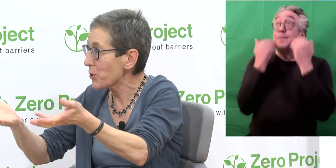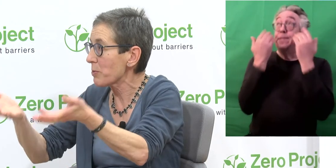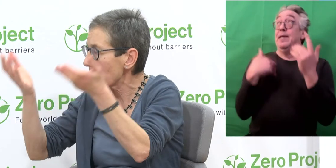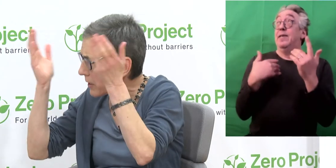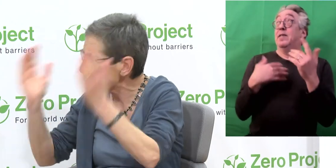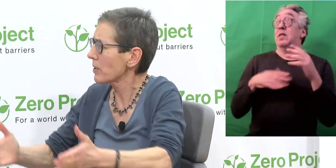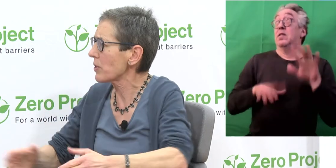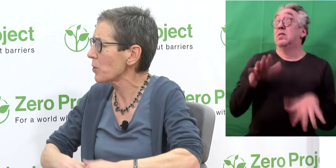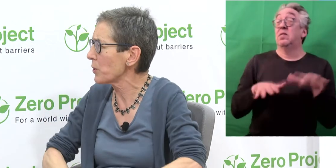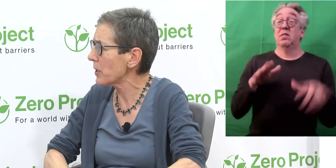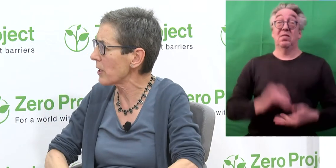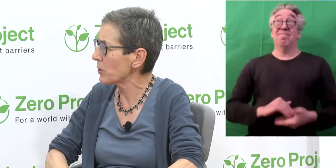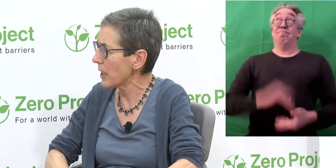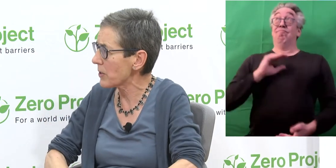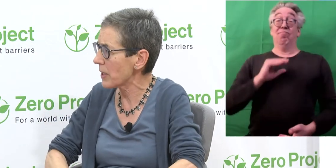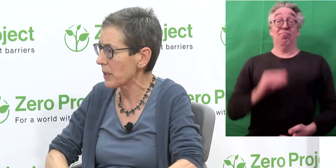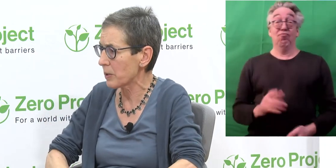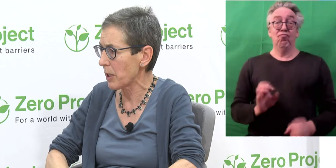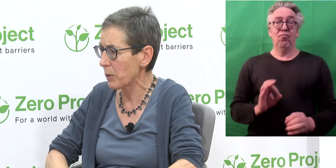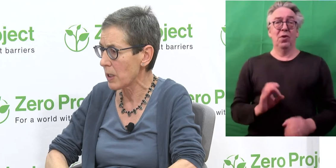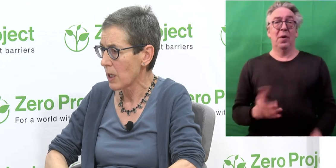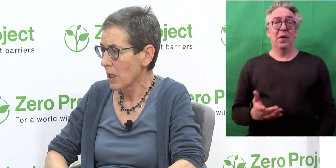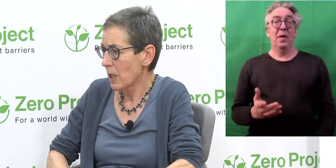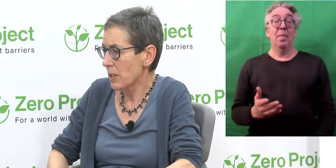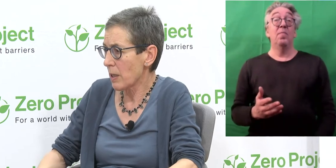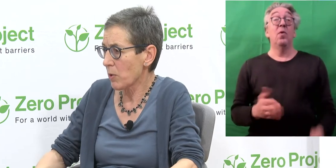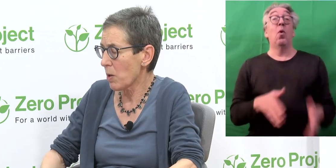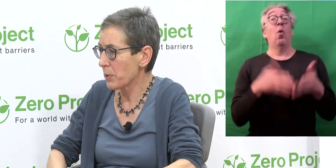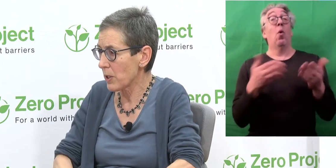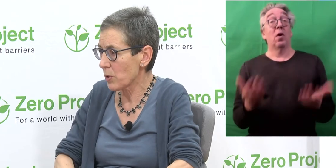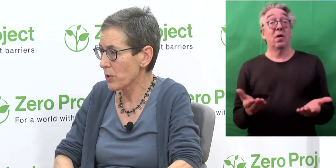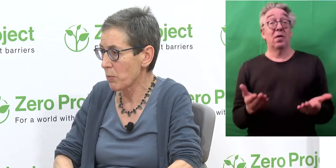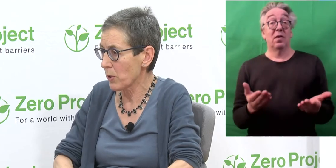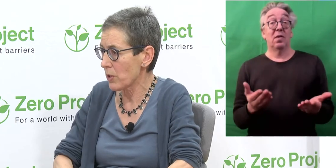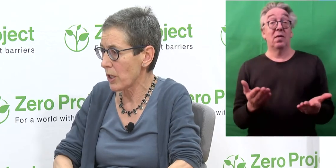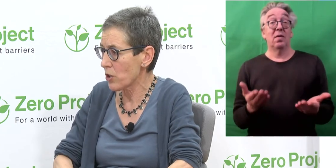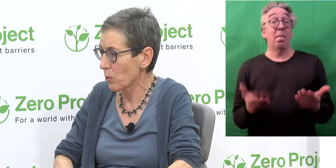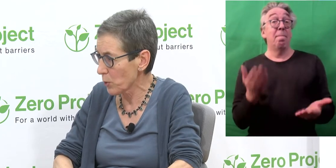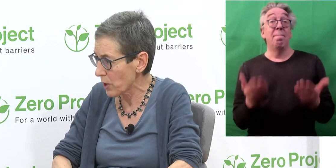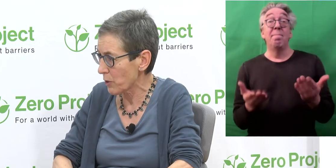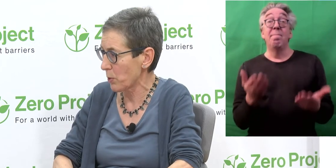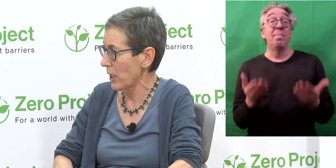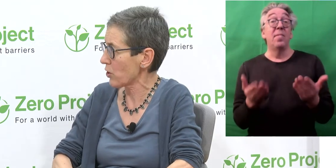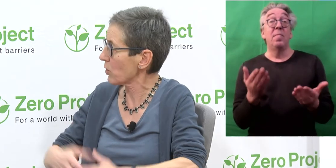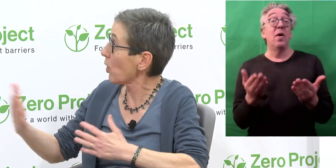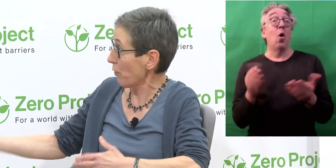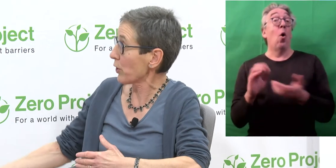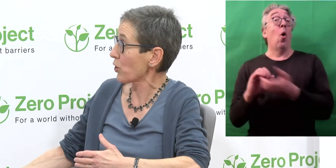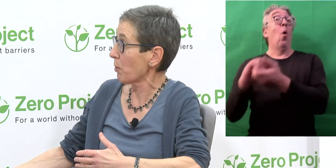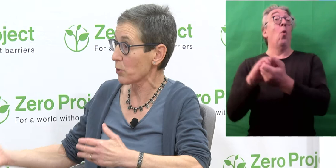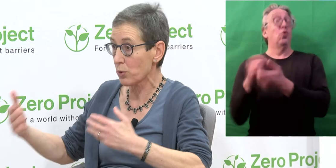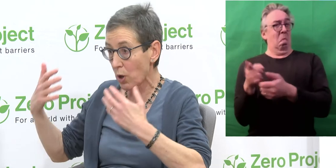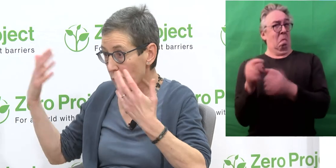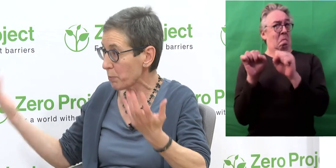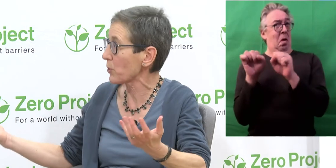and push them, say, yeah, yes, do it. And on the other side, that maybe some companies or some organization who would have the potential to offer